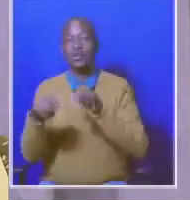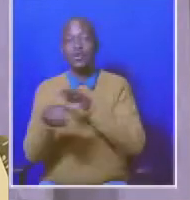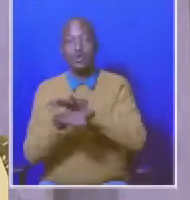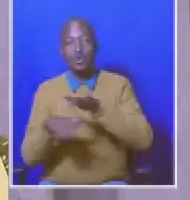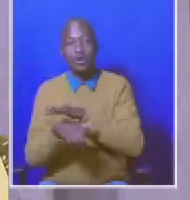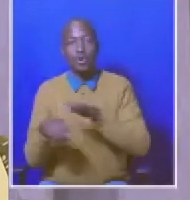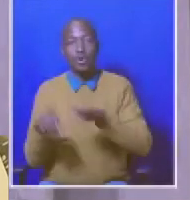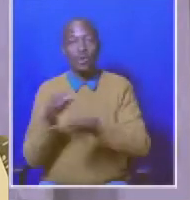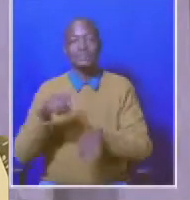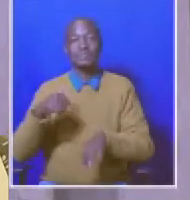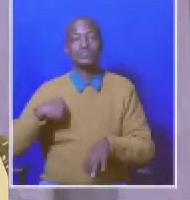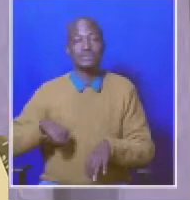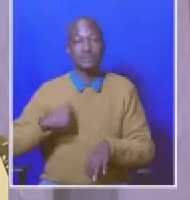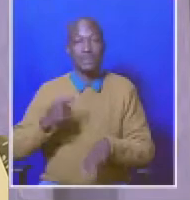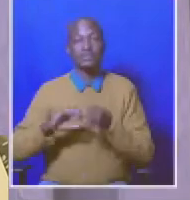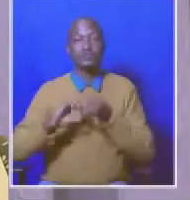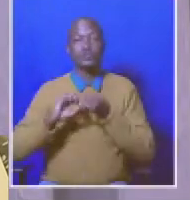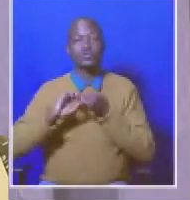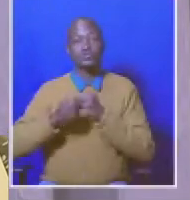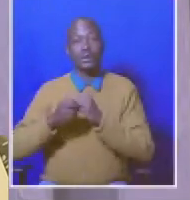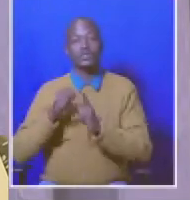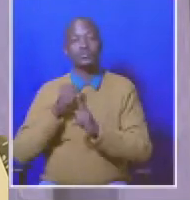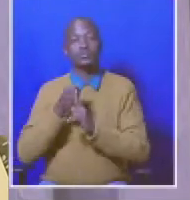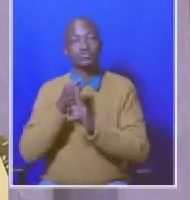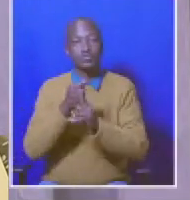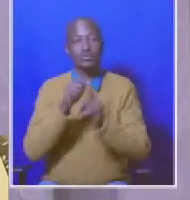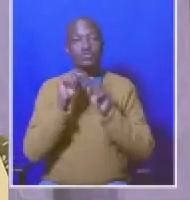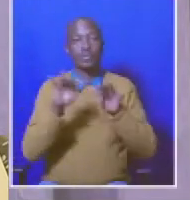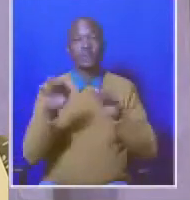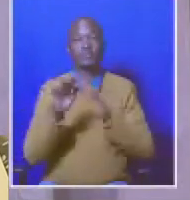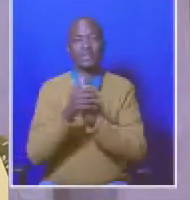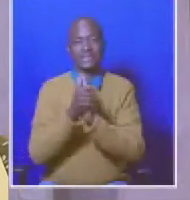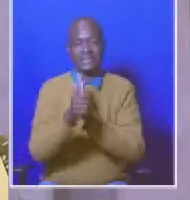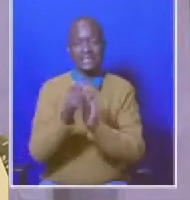We're pushing for people with competent skills,